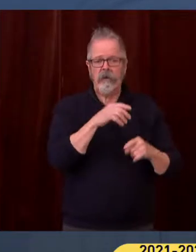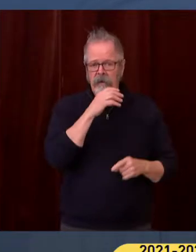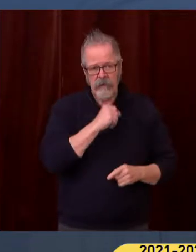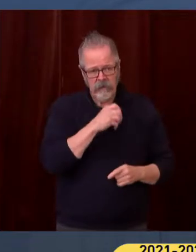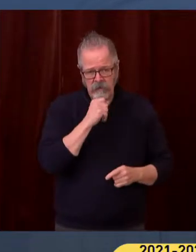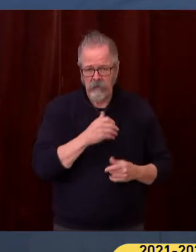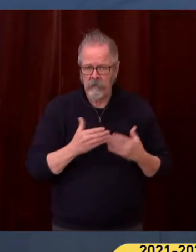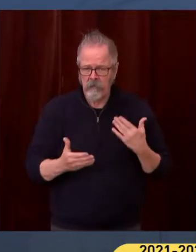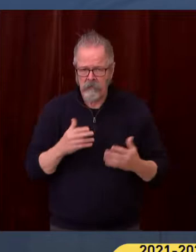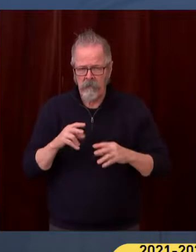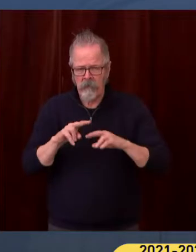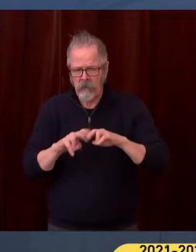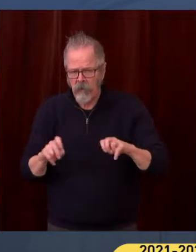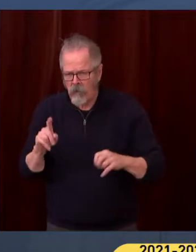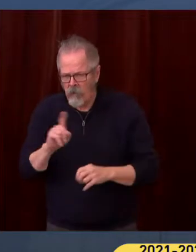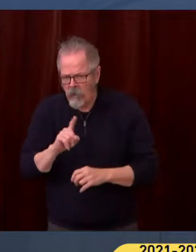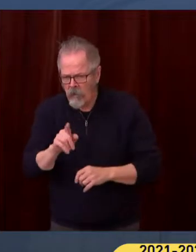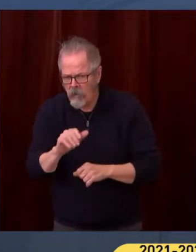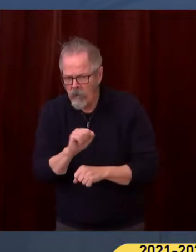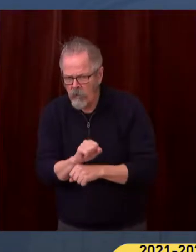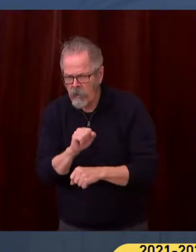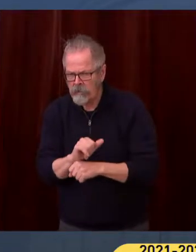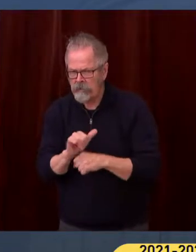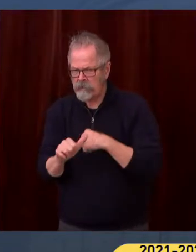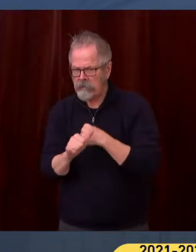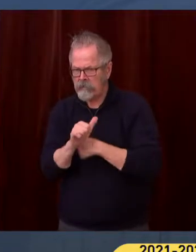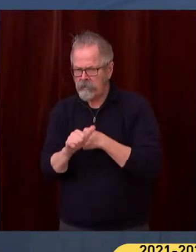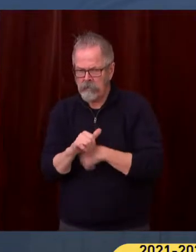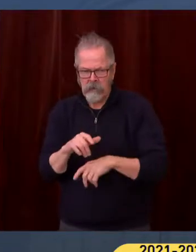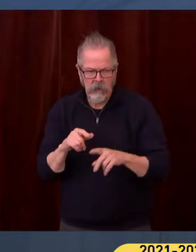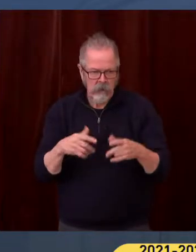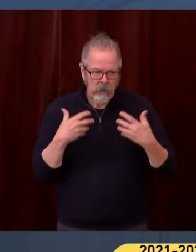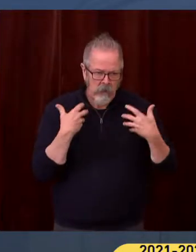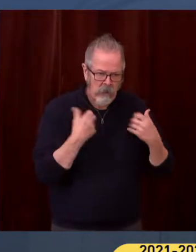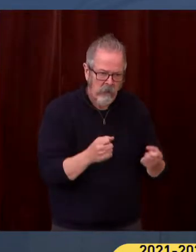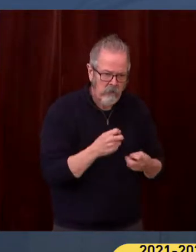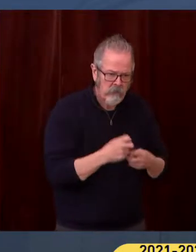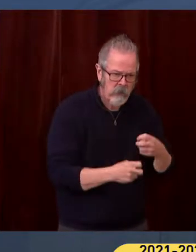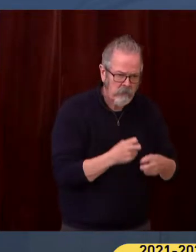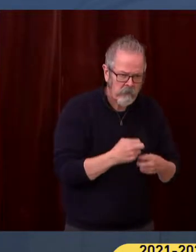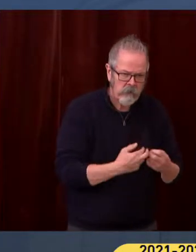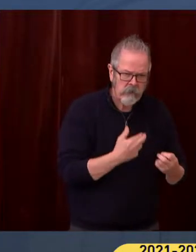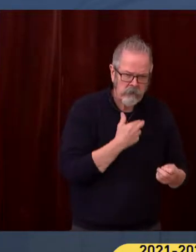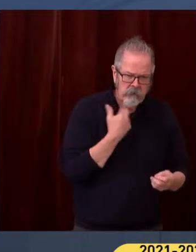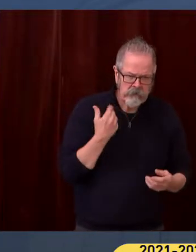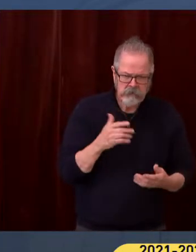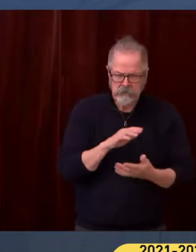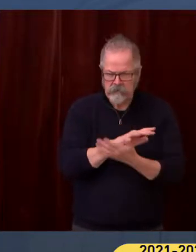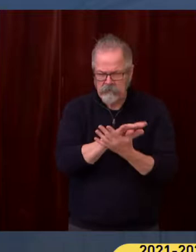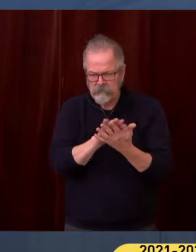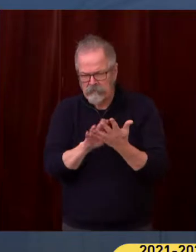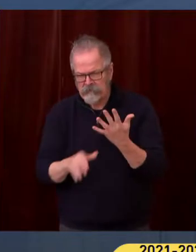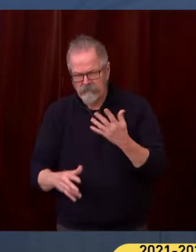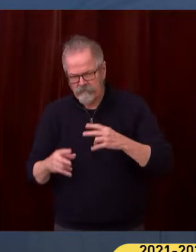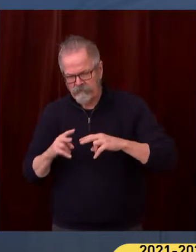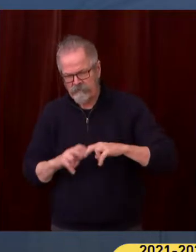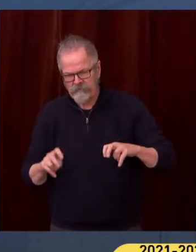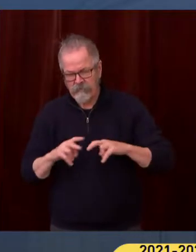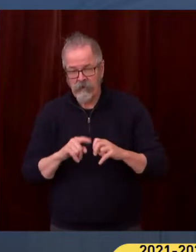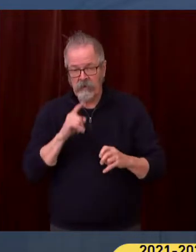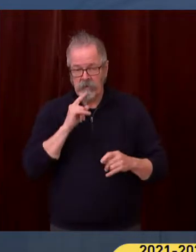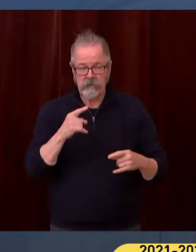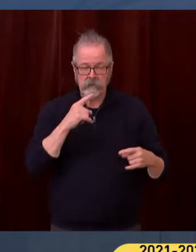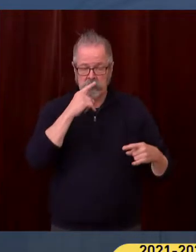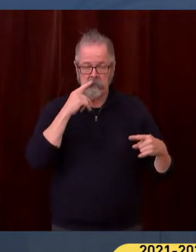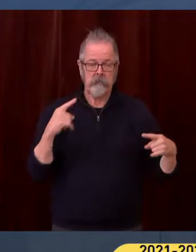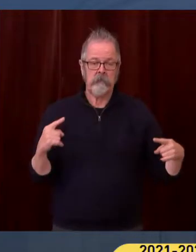very challenging decisions, frankly, but they have not been made yet. And I appreciate what I'm hearing from Washingtonians so far, which is to be